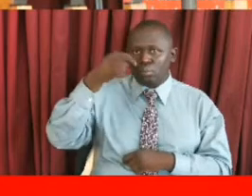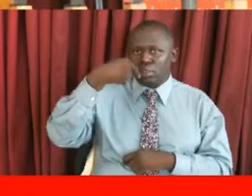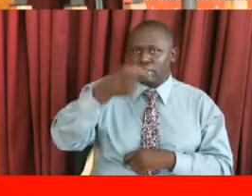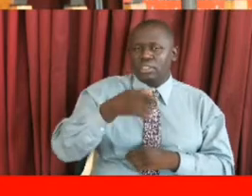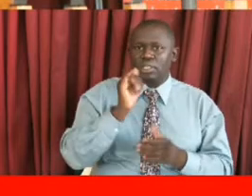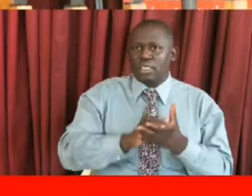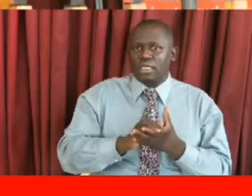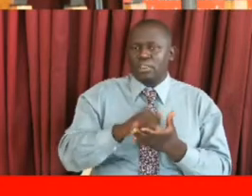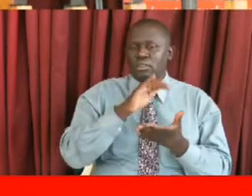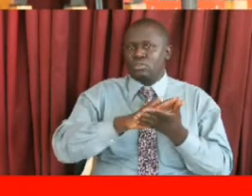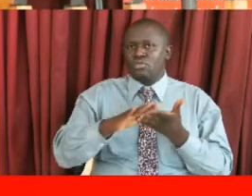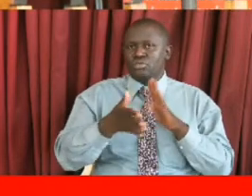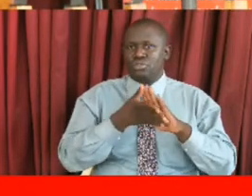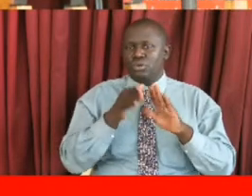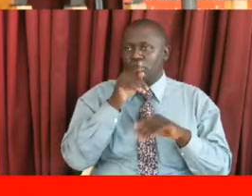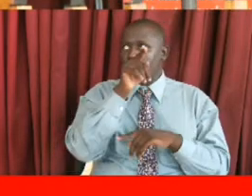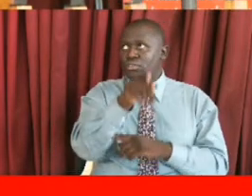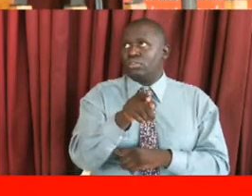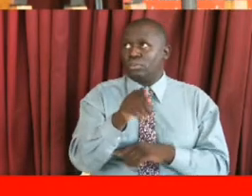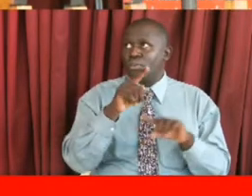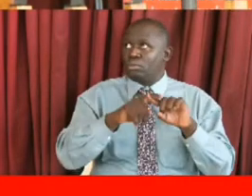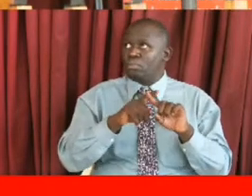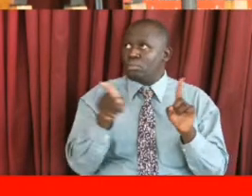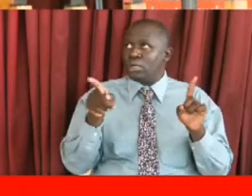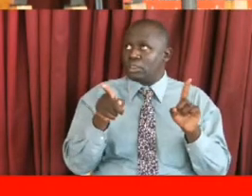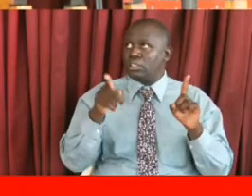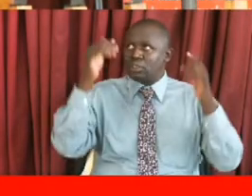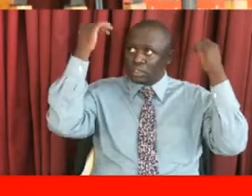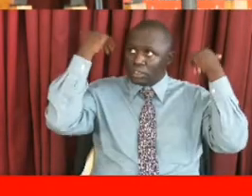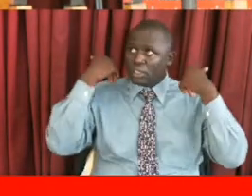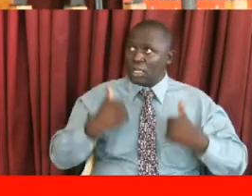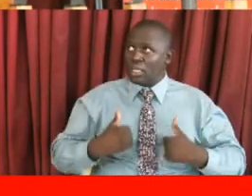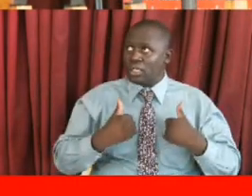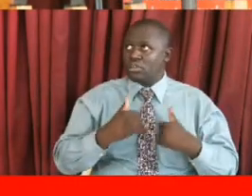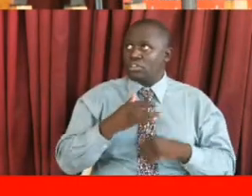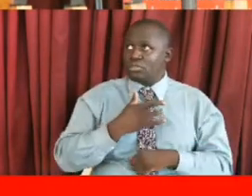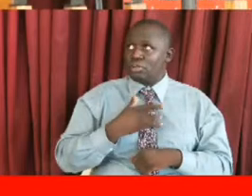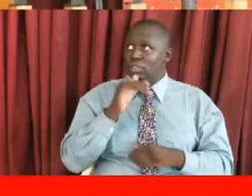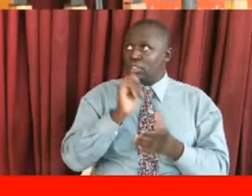forgive me but I felt that might that might have